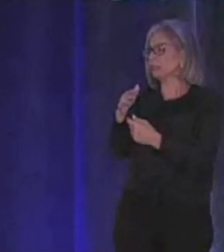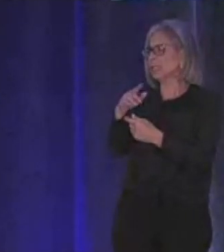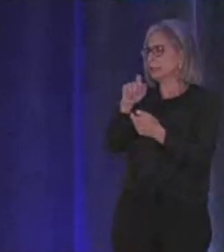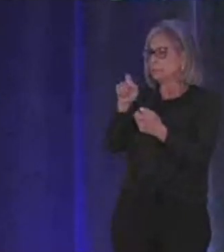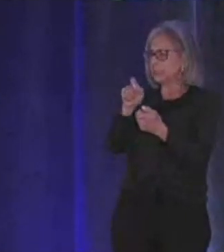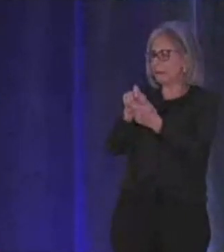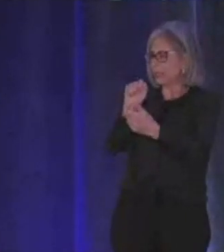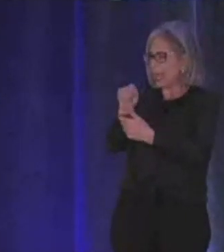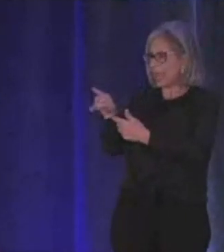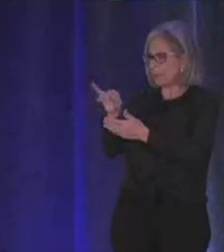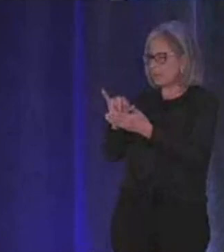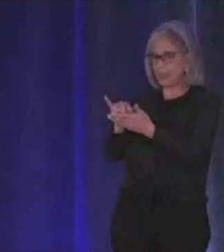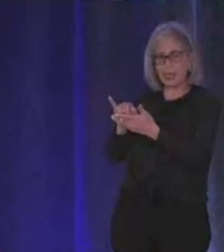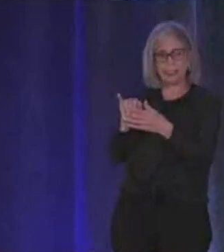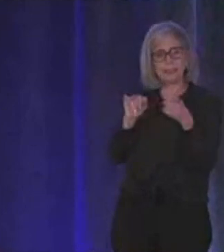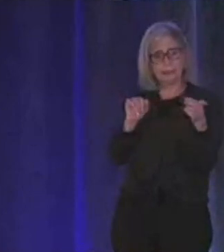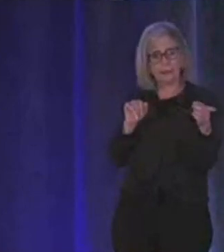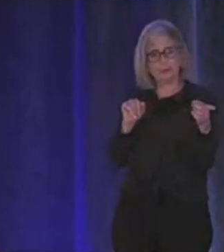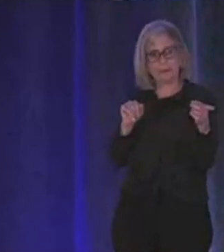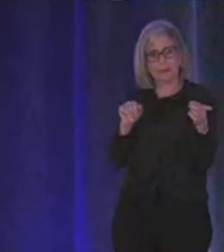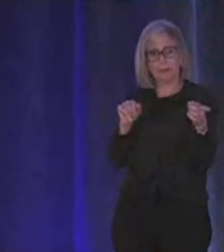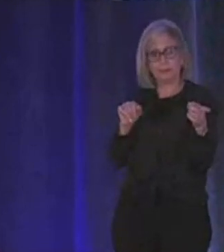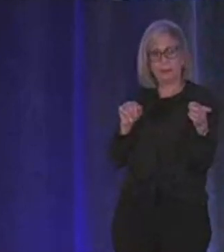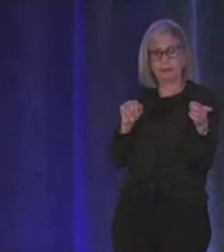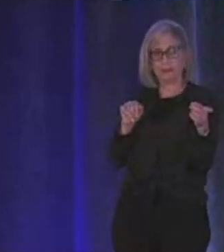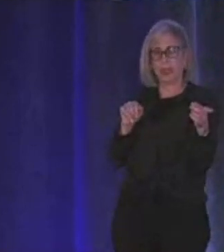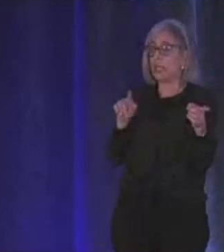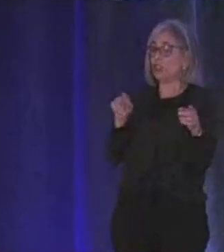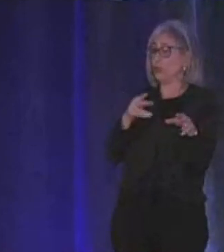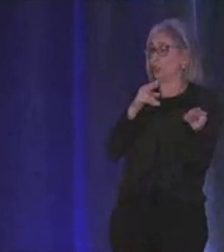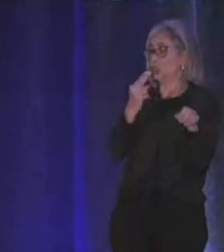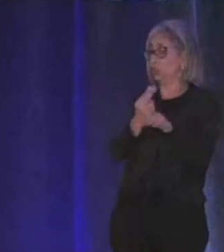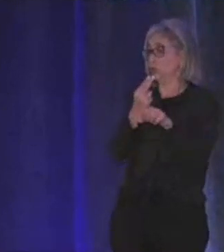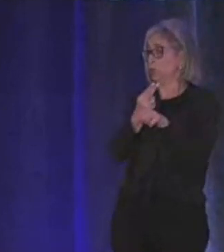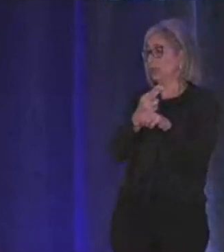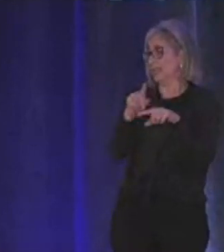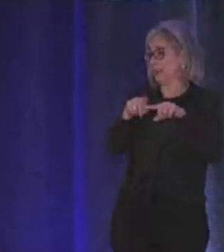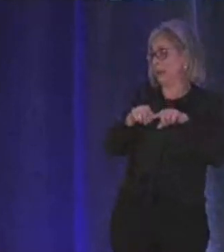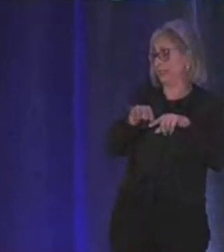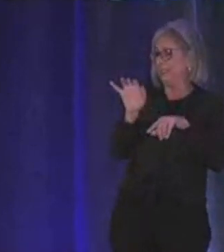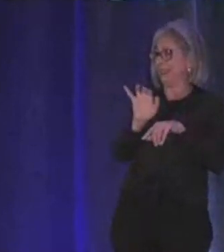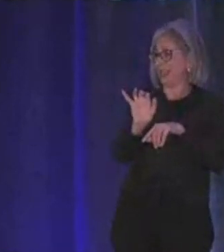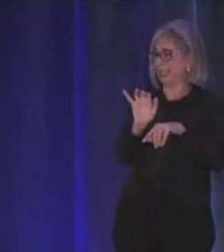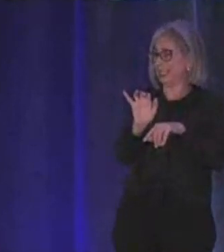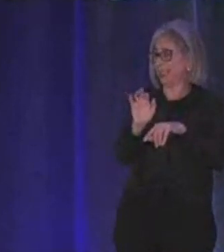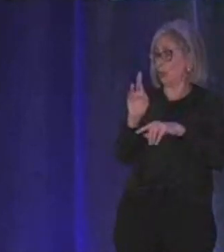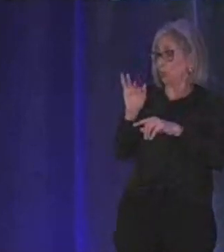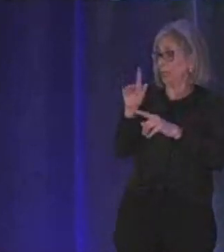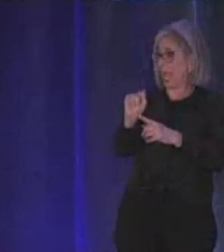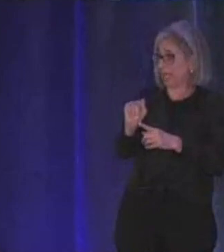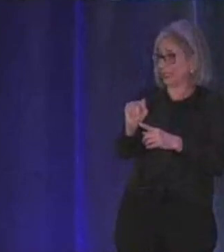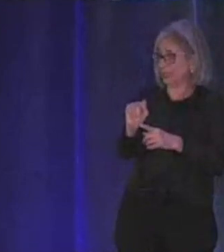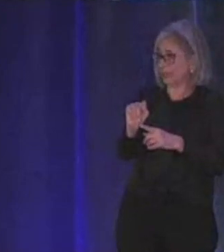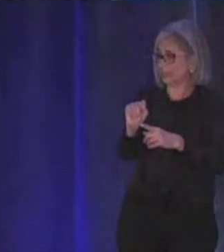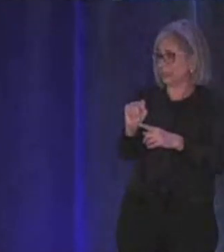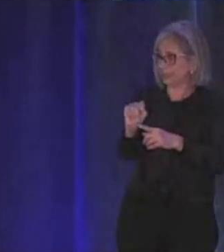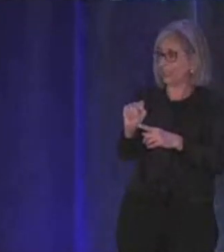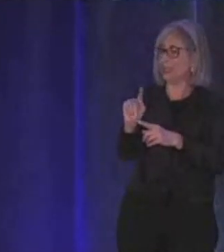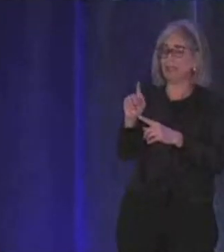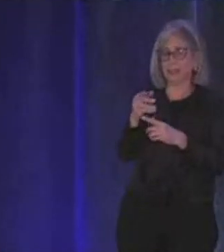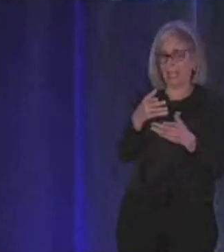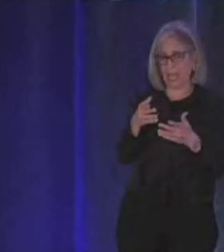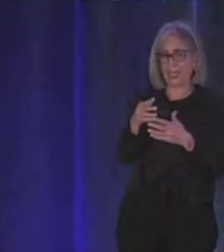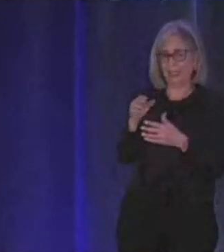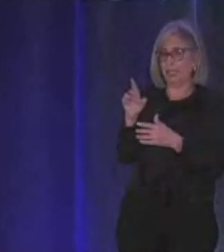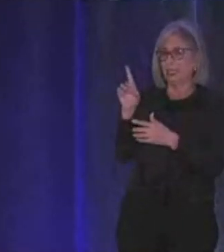particular apps here, their URL. And then you could pull in the dependencies, like in this case, we're here with React, and then you just close your script.